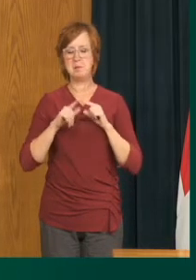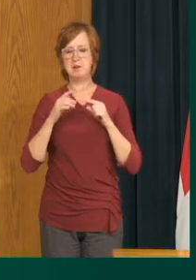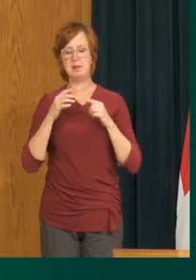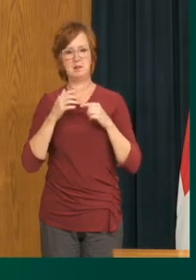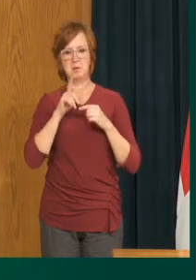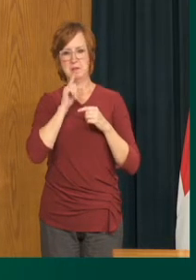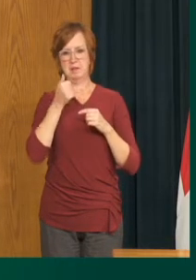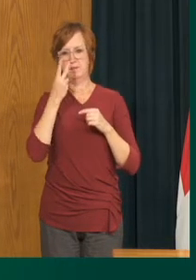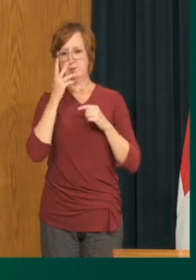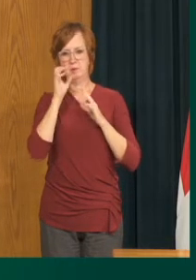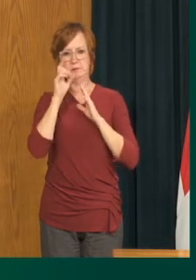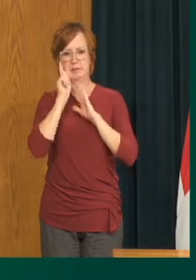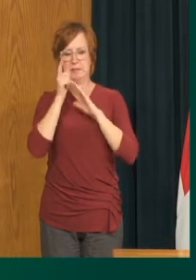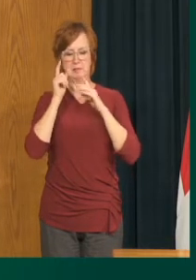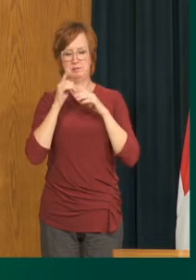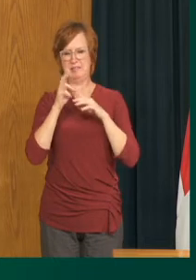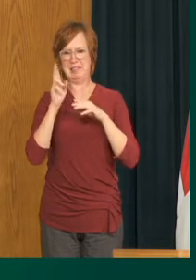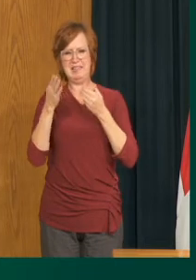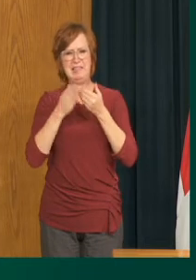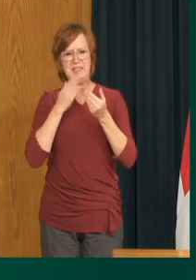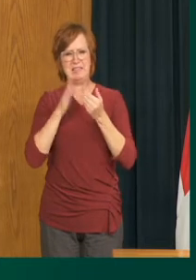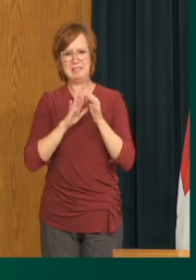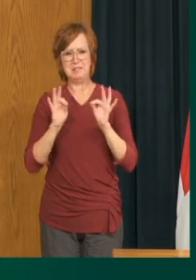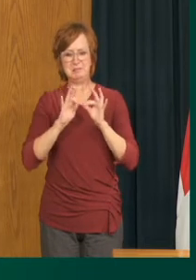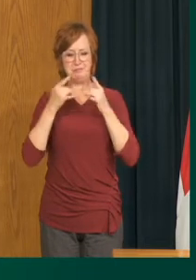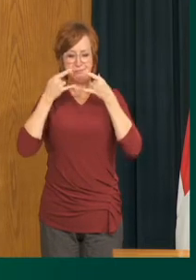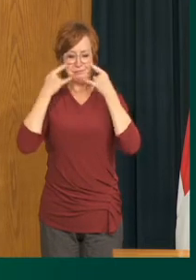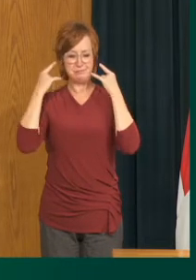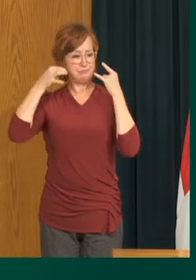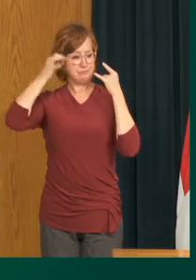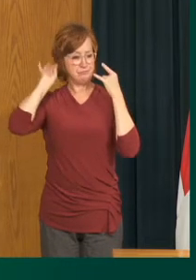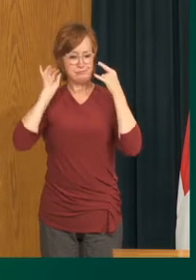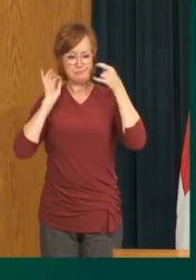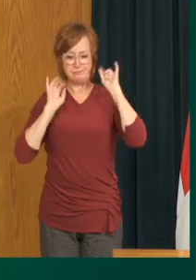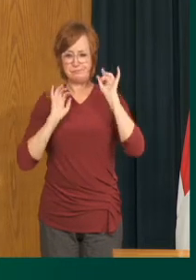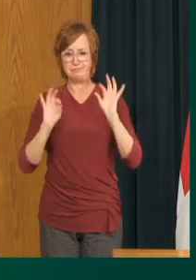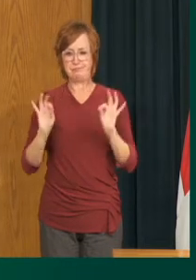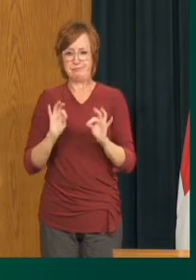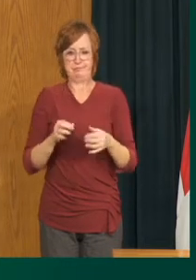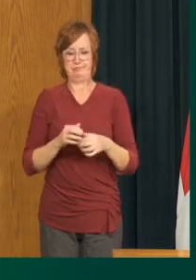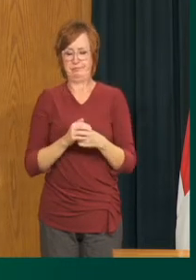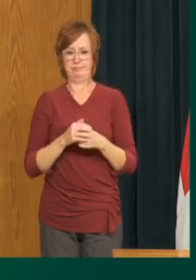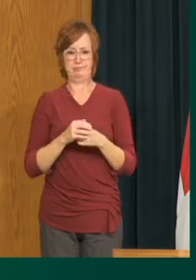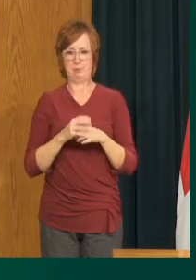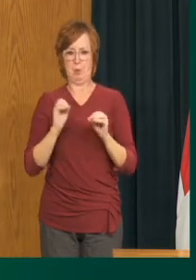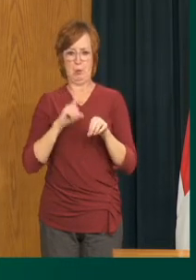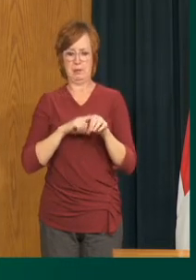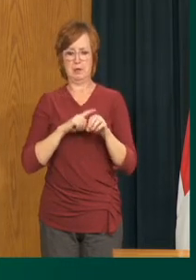now. And that's all it is. And I think we need to really think about this, because when we're in our